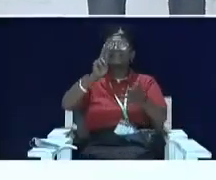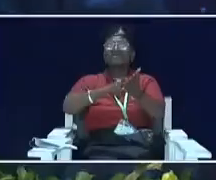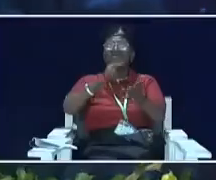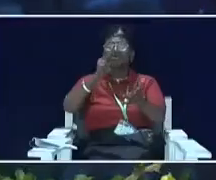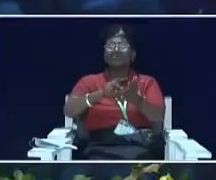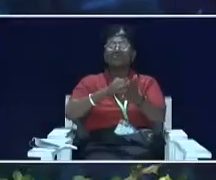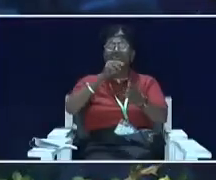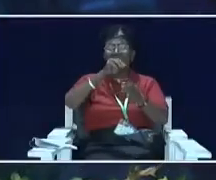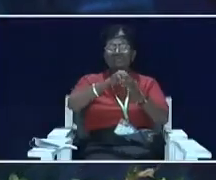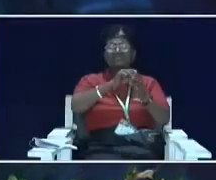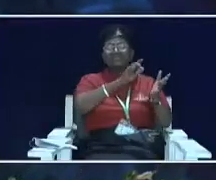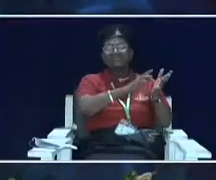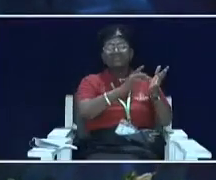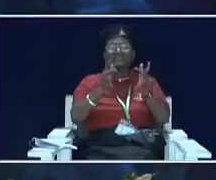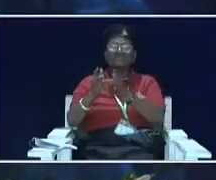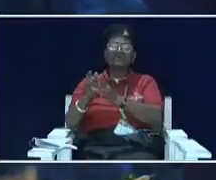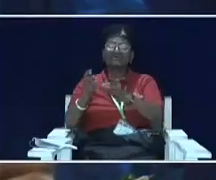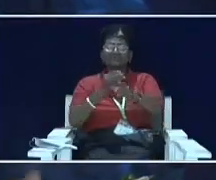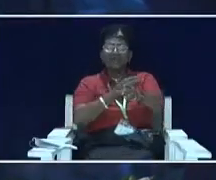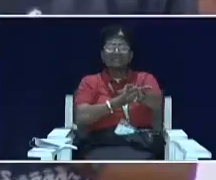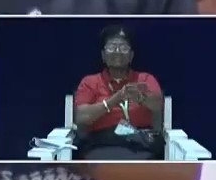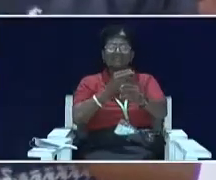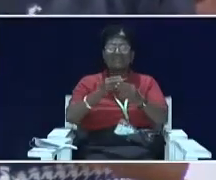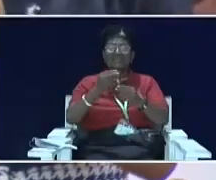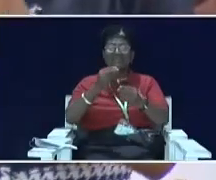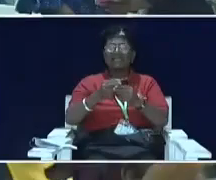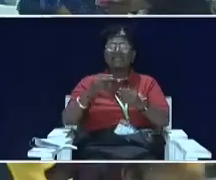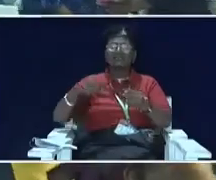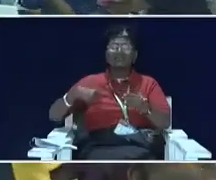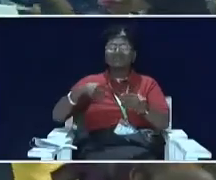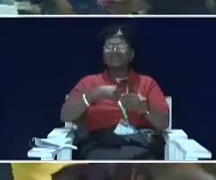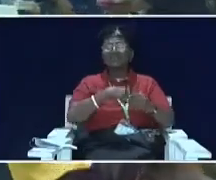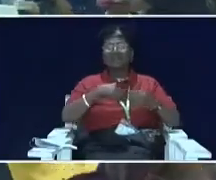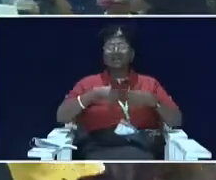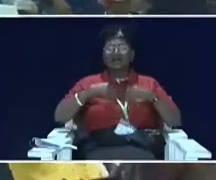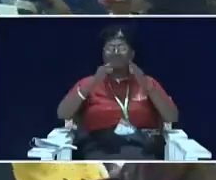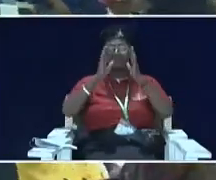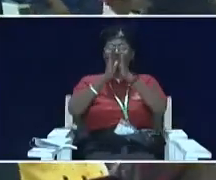In Jesus' mighty name, we have prayed.